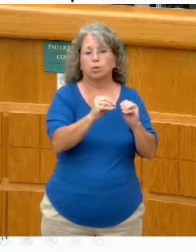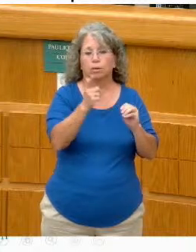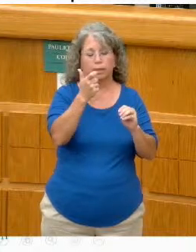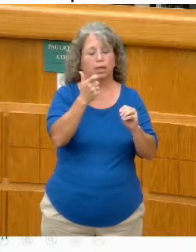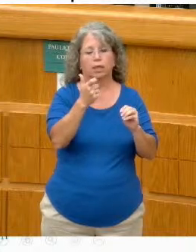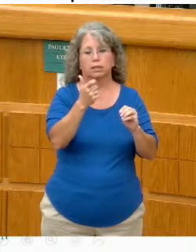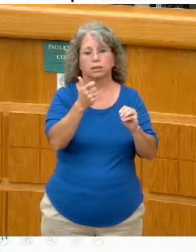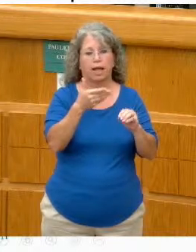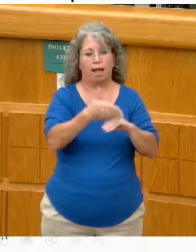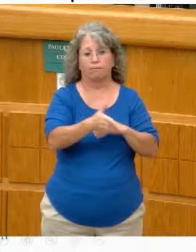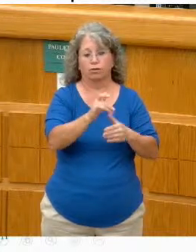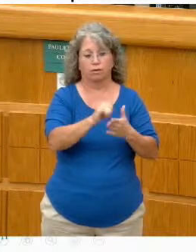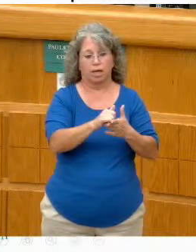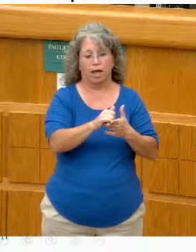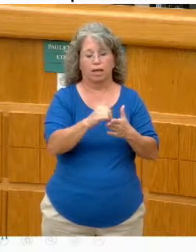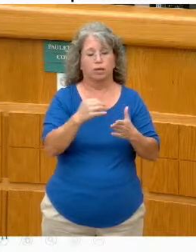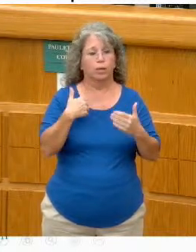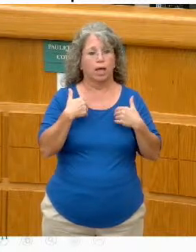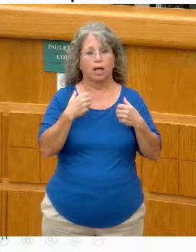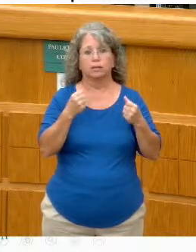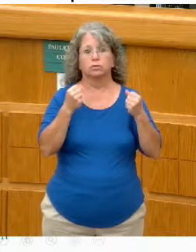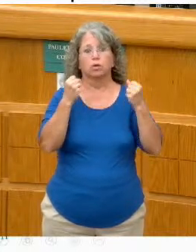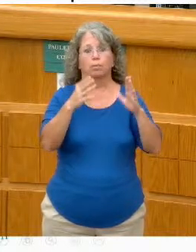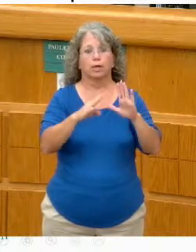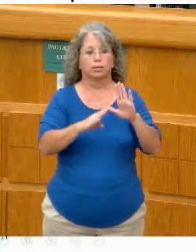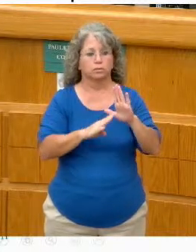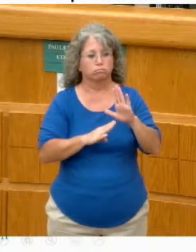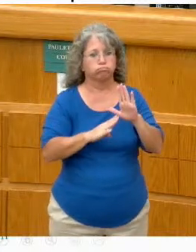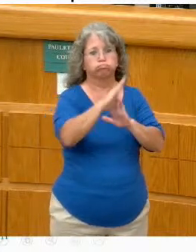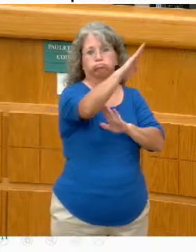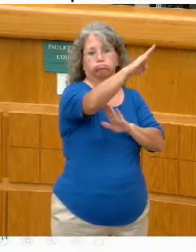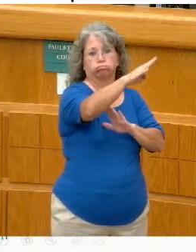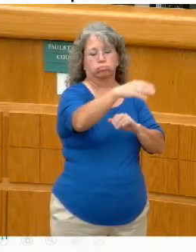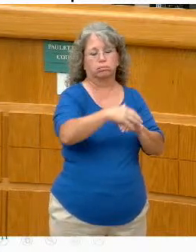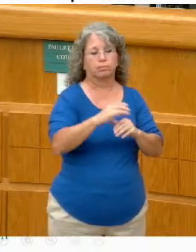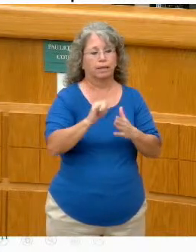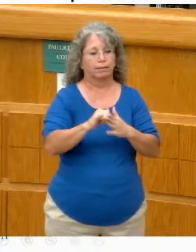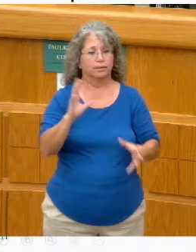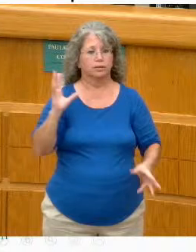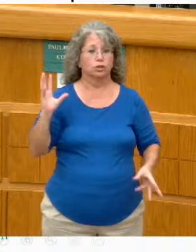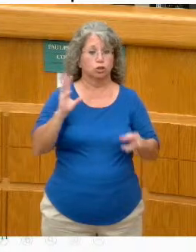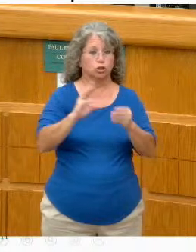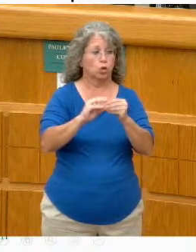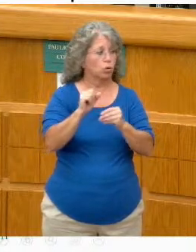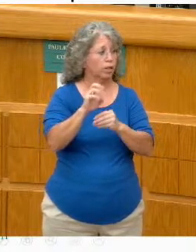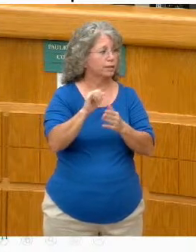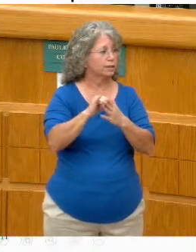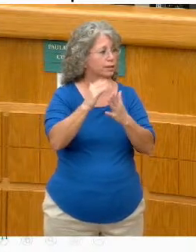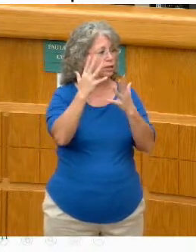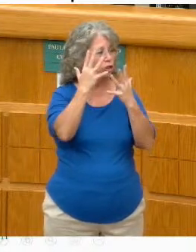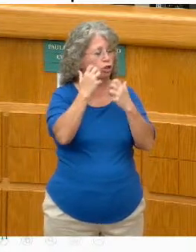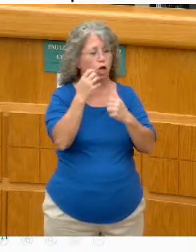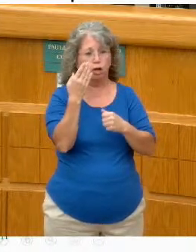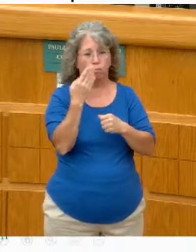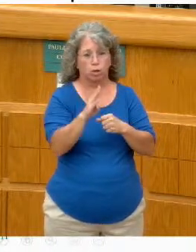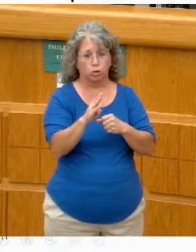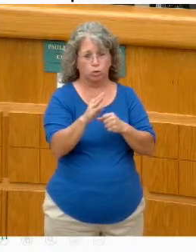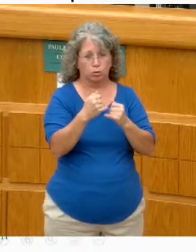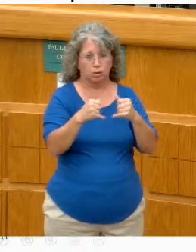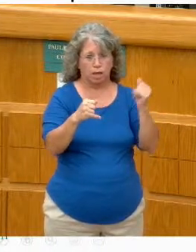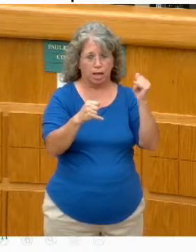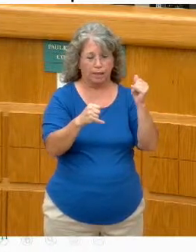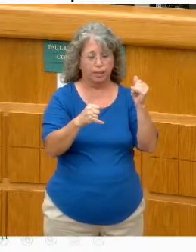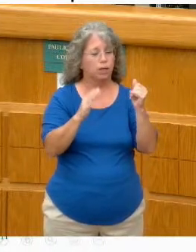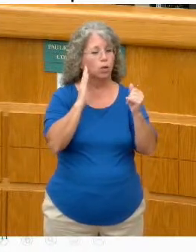increased or has accumulated so much. These are the total cases. So this dark blue line, it's never going to go down. It will